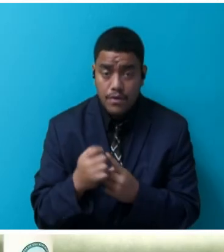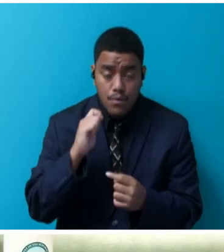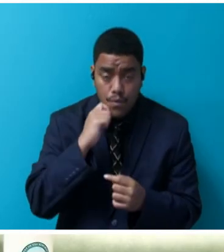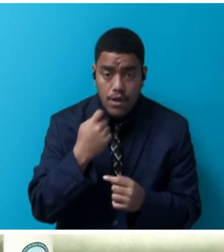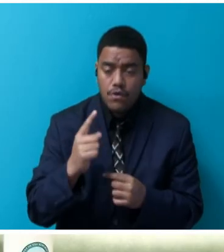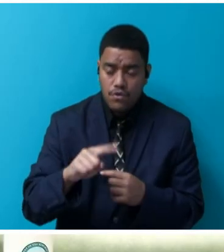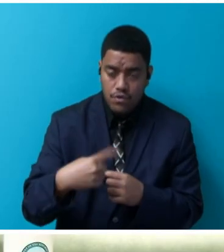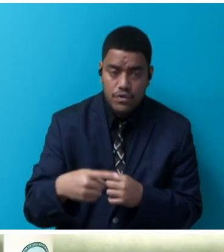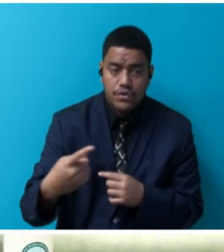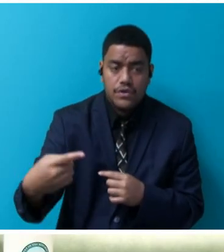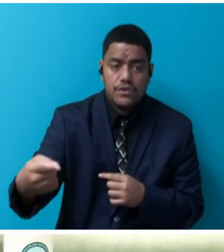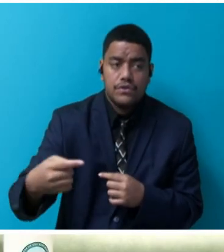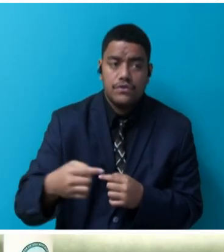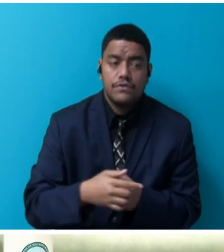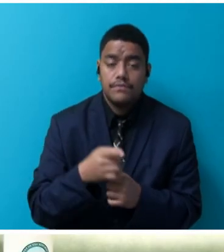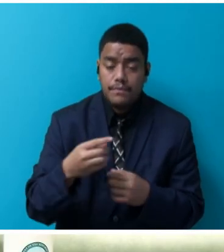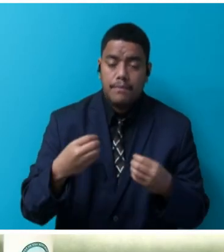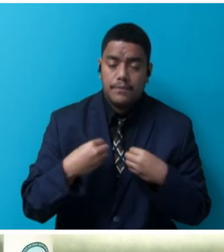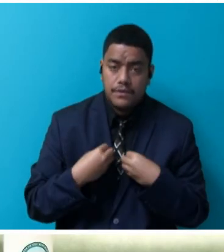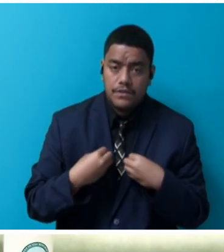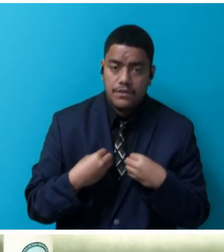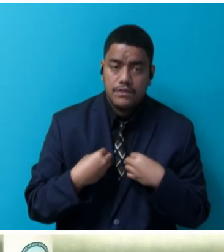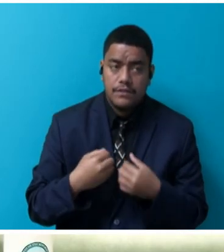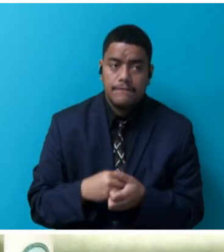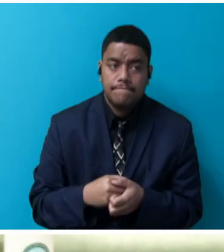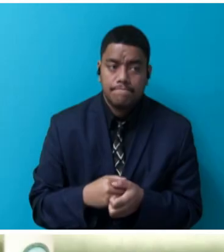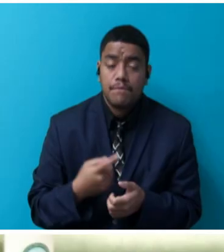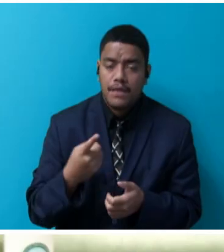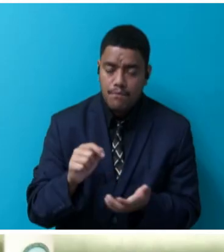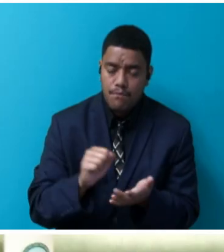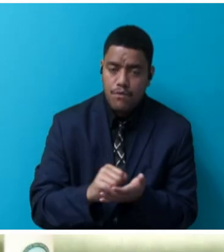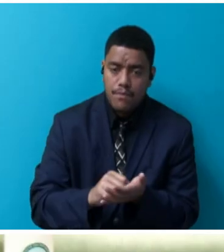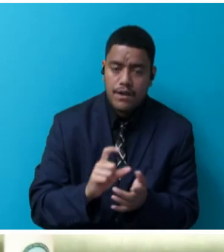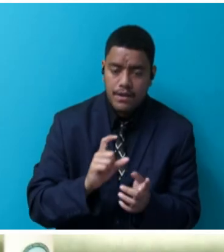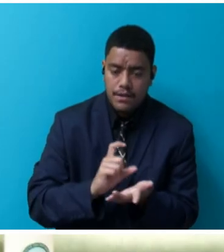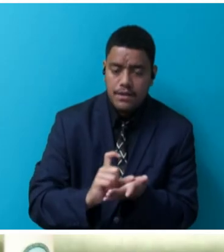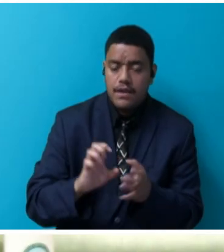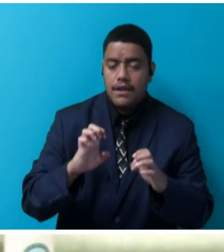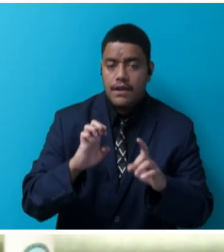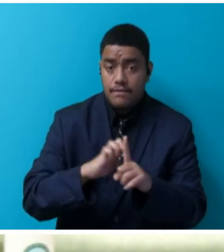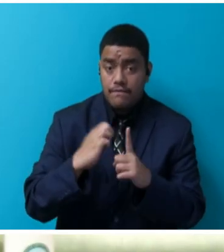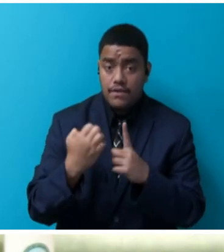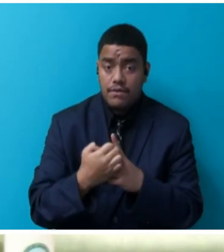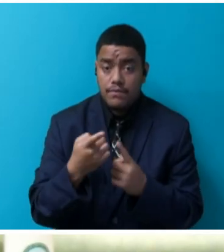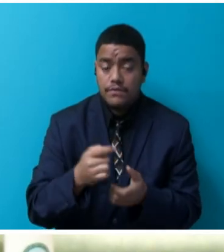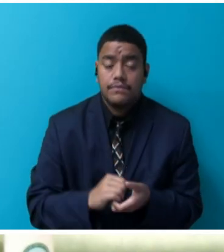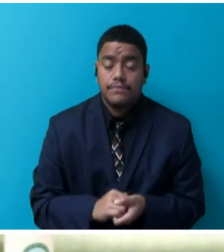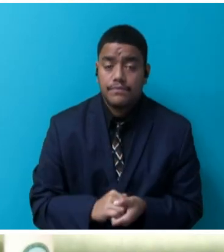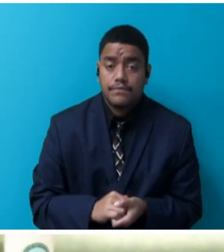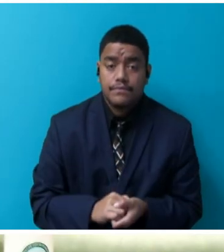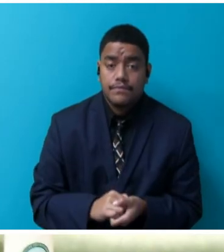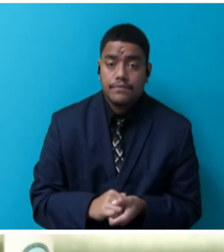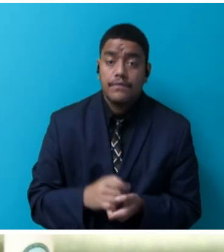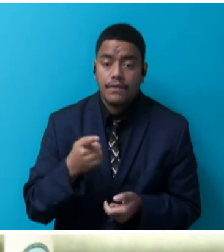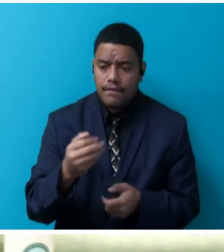continue to be an enabling and business conducive and secure environment. A monumental significant